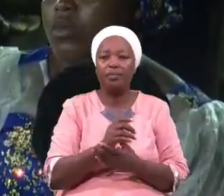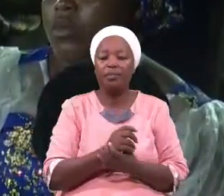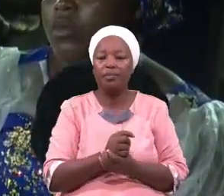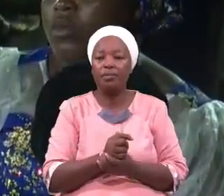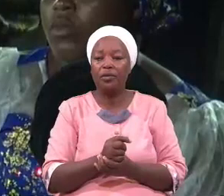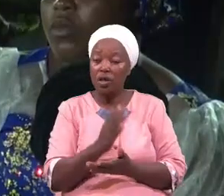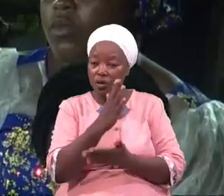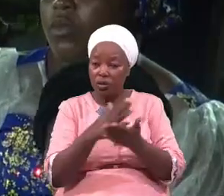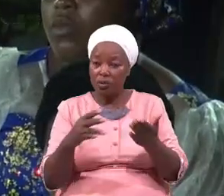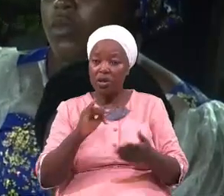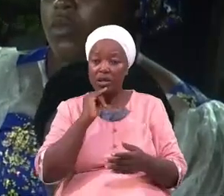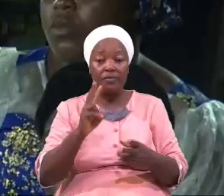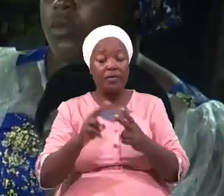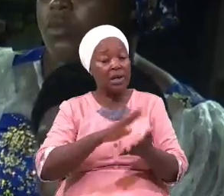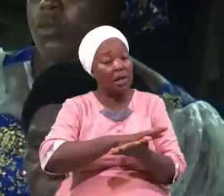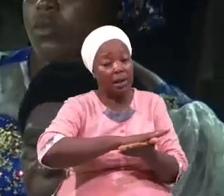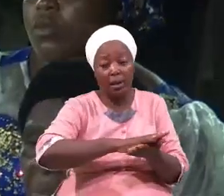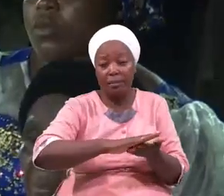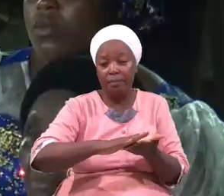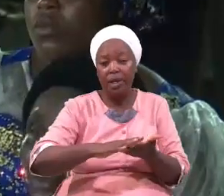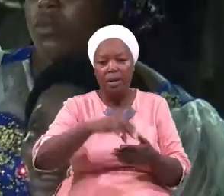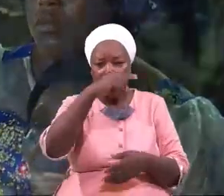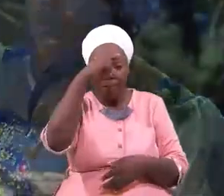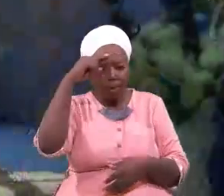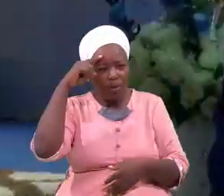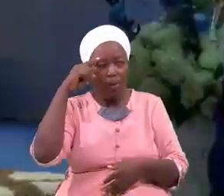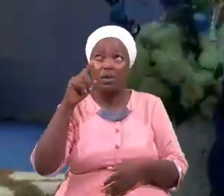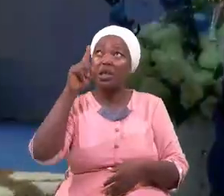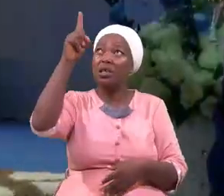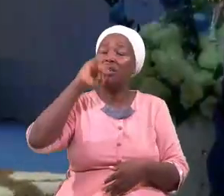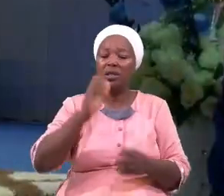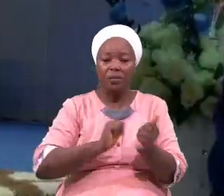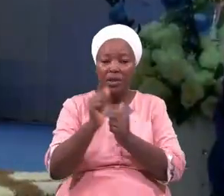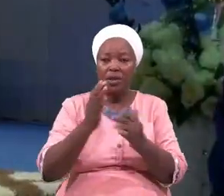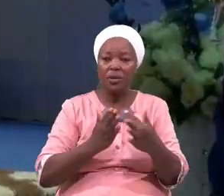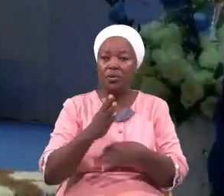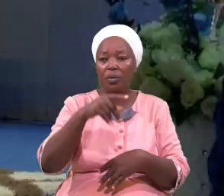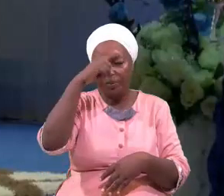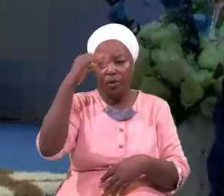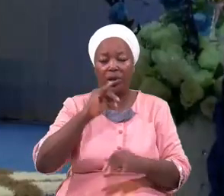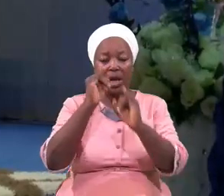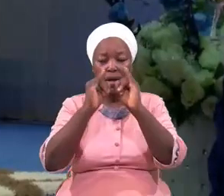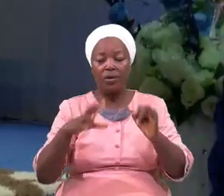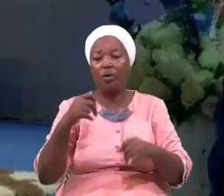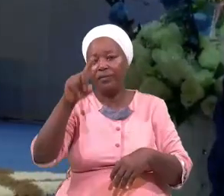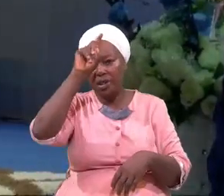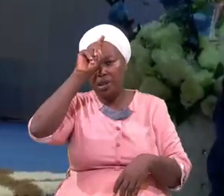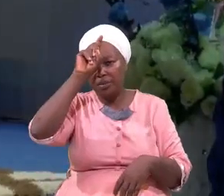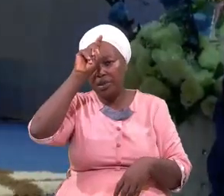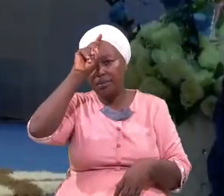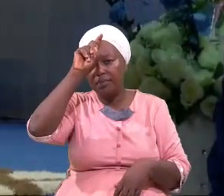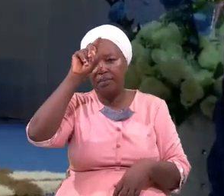Something is very clear. Because he's passing through, because of the idols of Egypt.